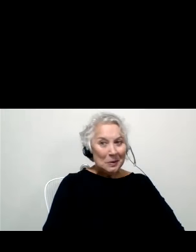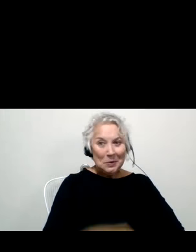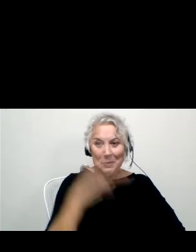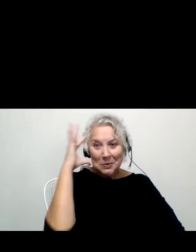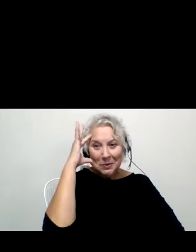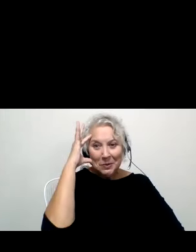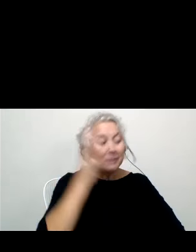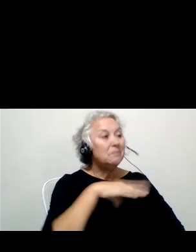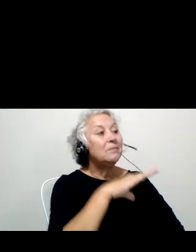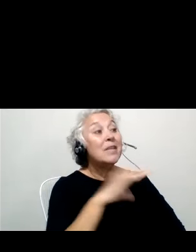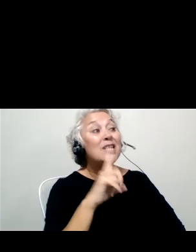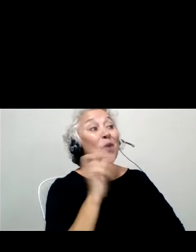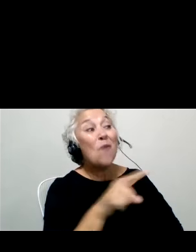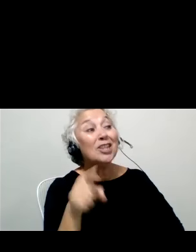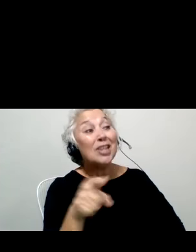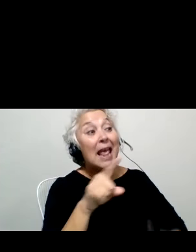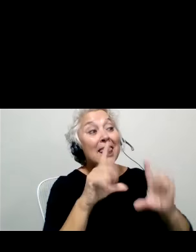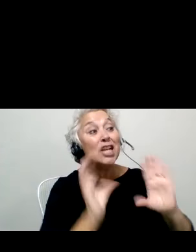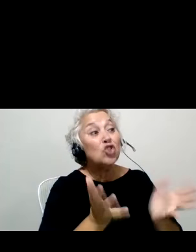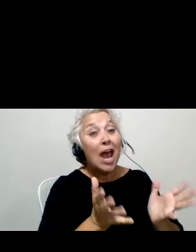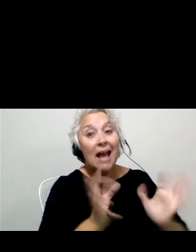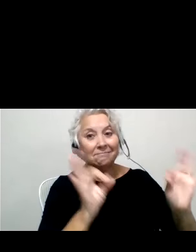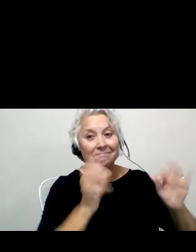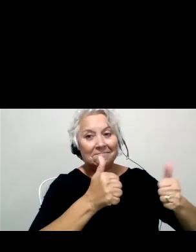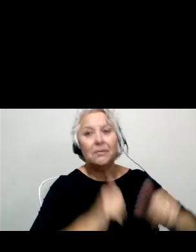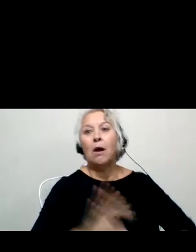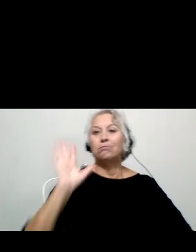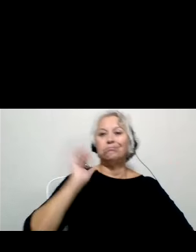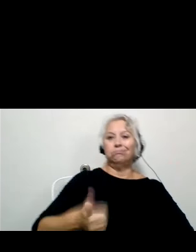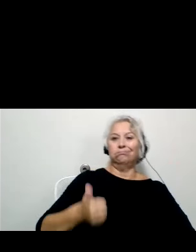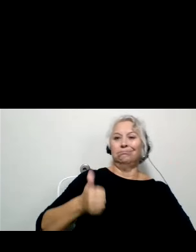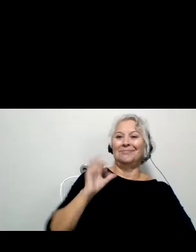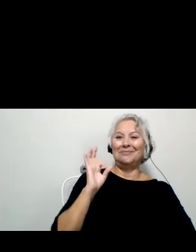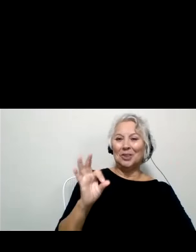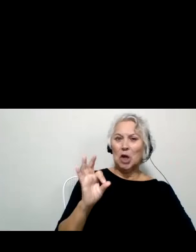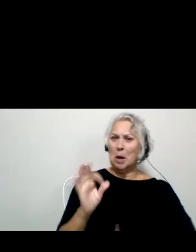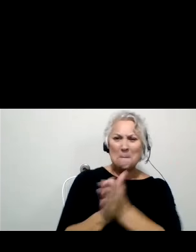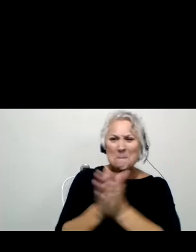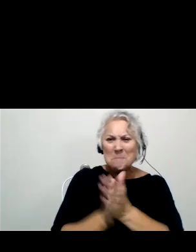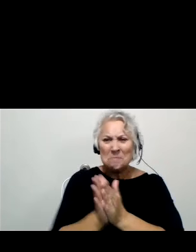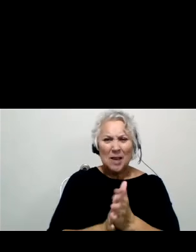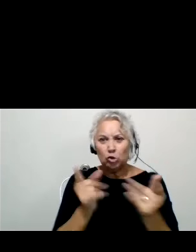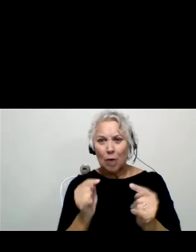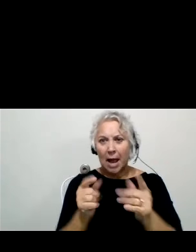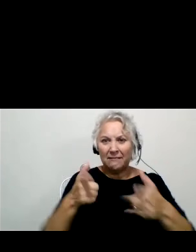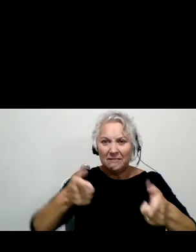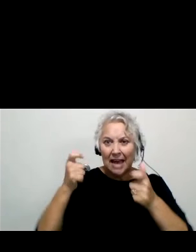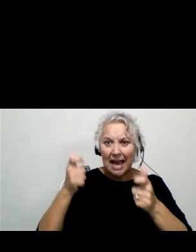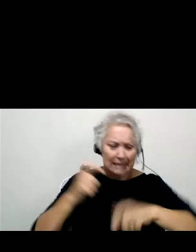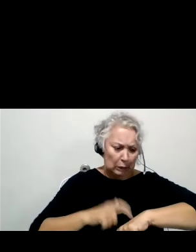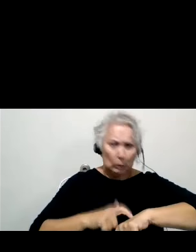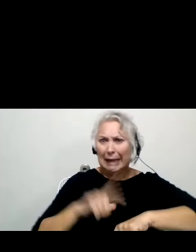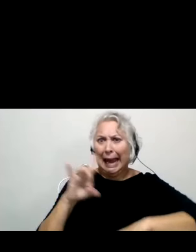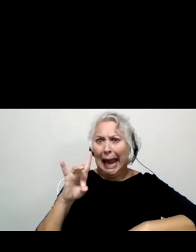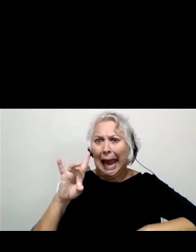It's actually a question in the chat box about funding. Oh, okay. All right. So this is perfect. I'll try to do it really fast because I know we're at